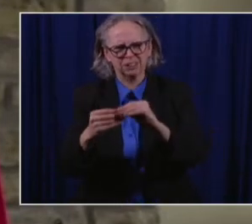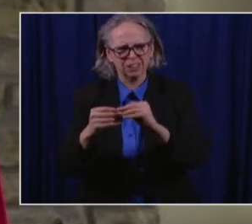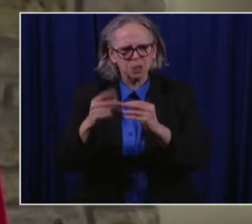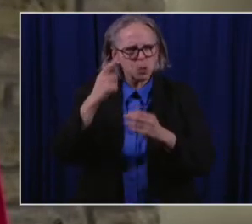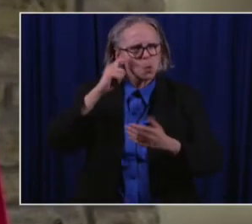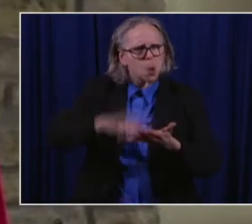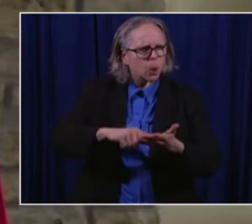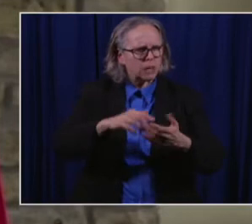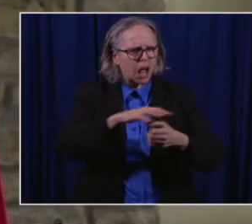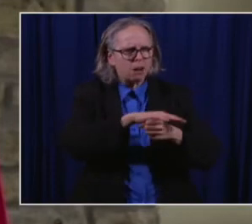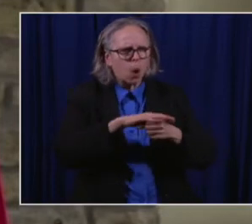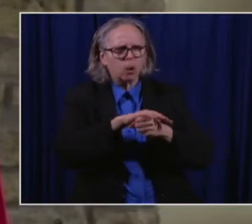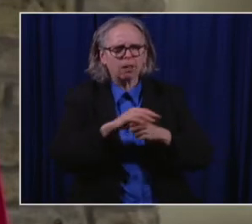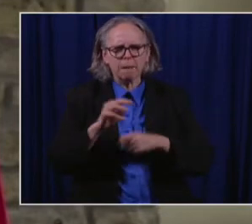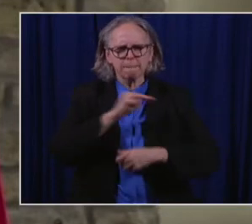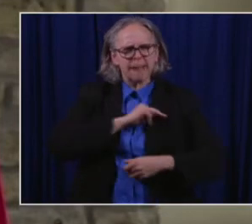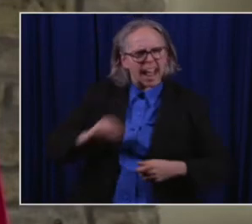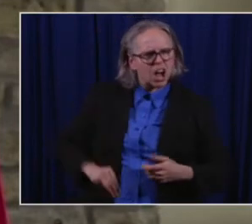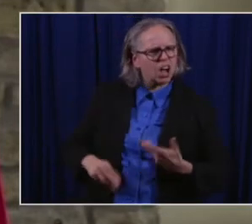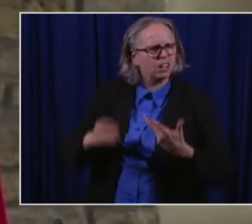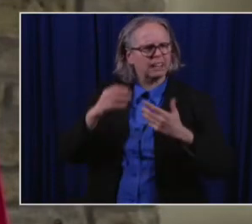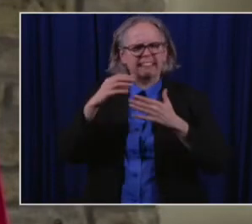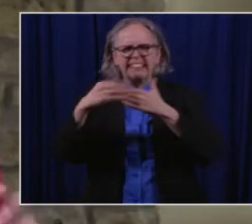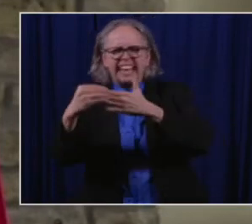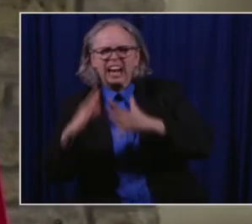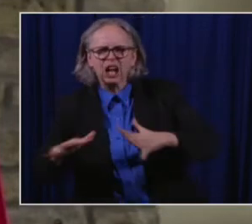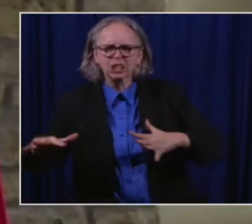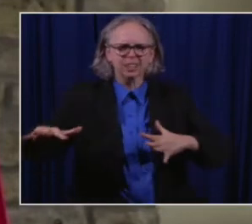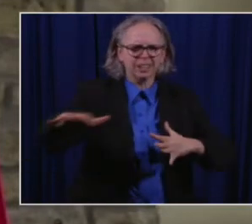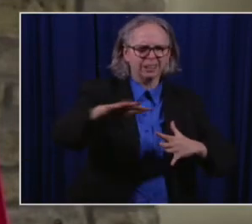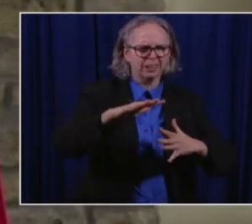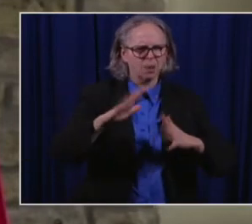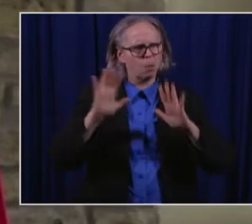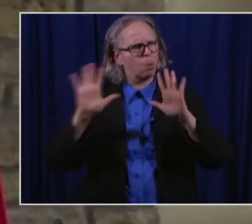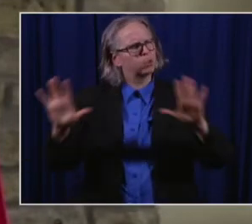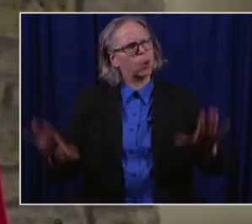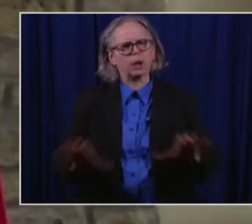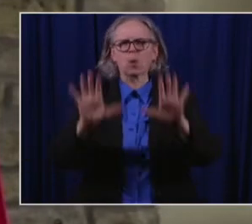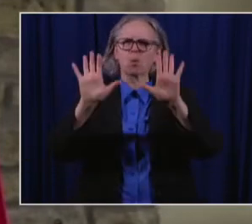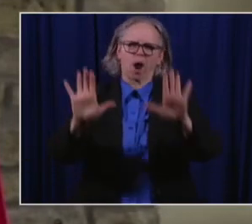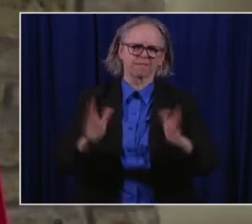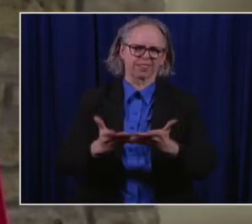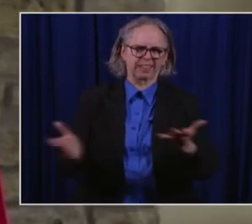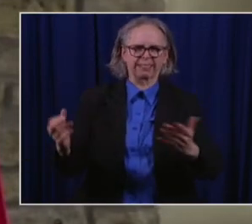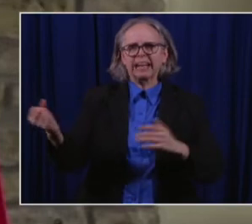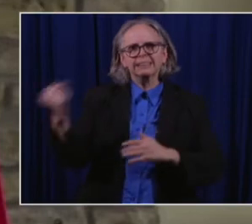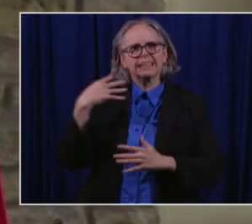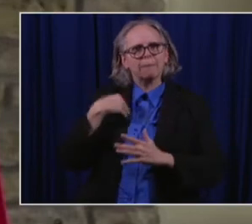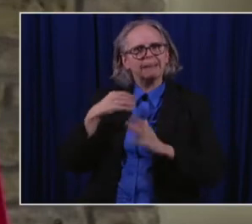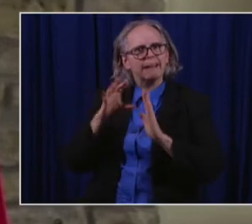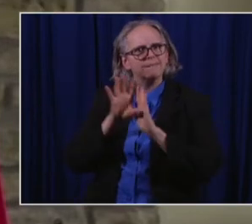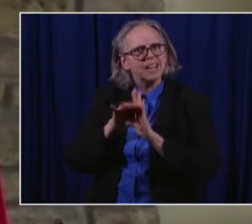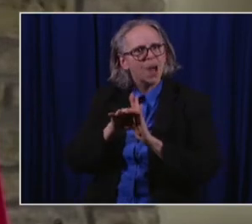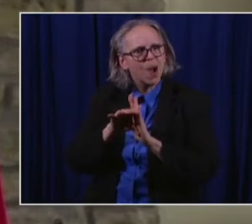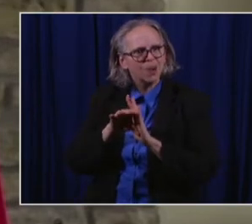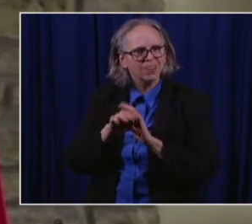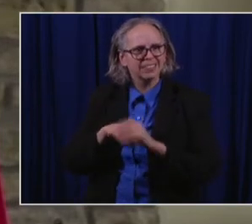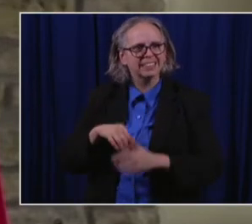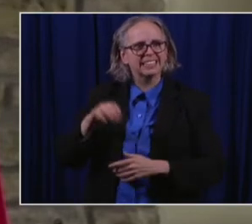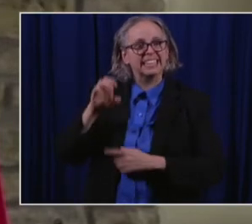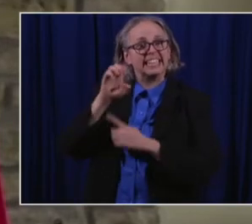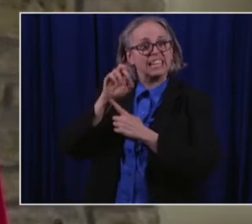me videos and just some of the things that they're doing. Erie County, many counties that have answered our call, created local messaging